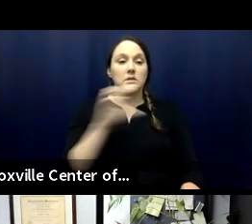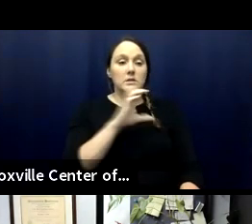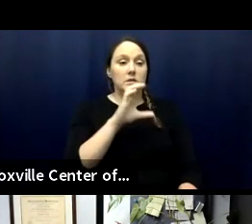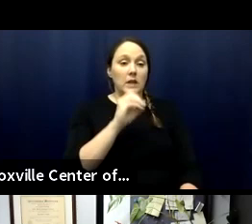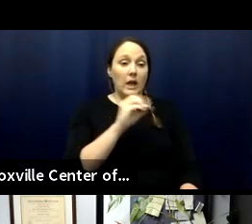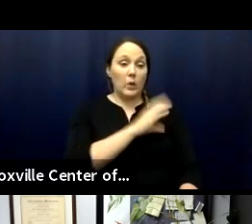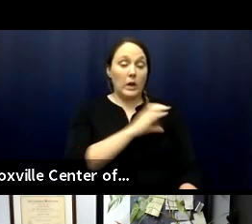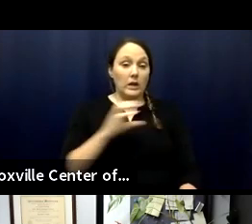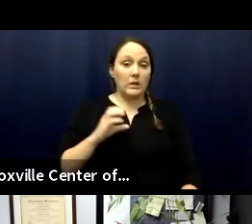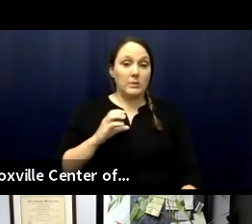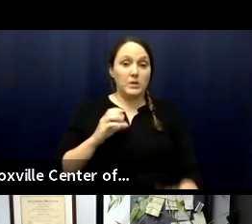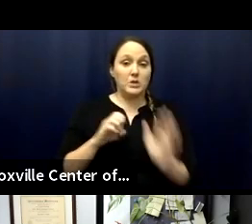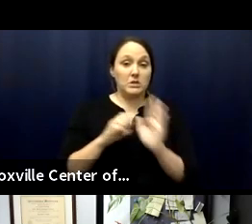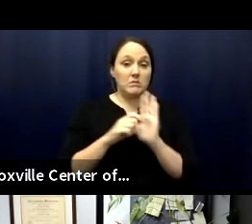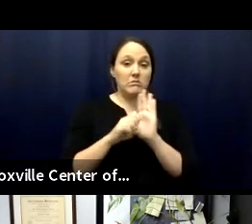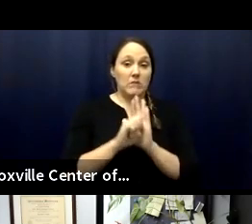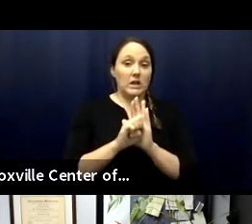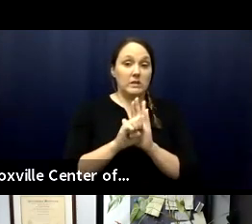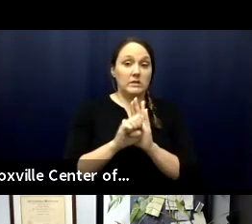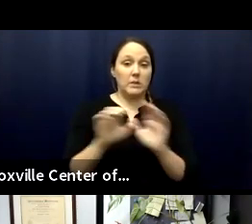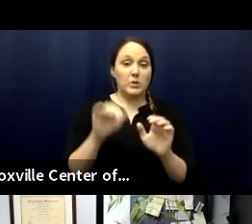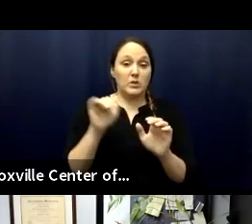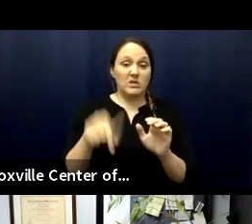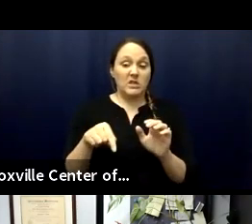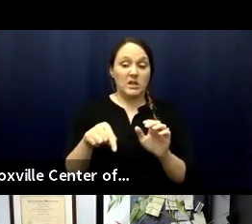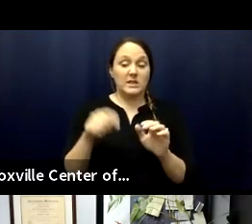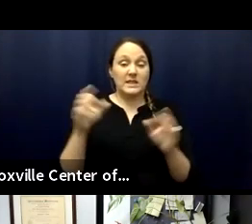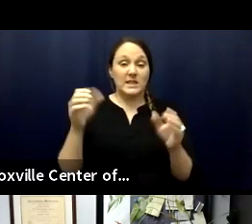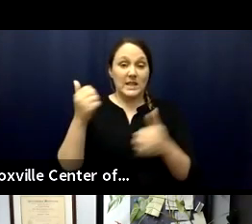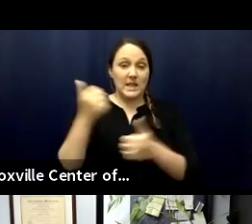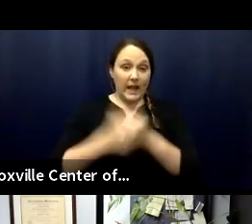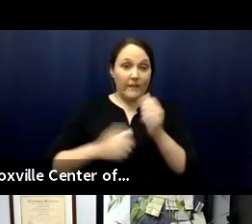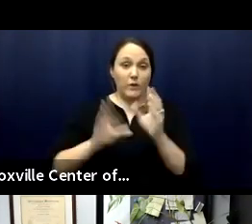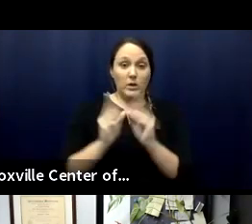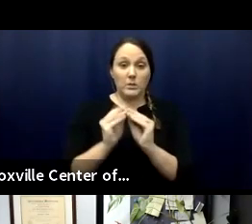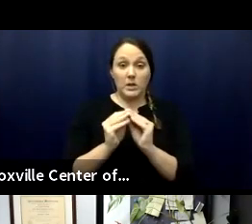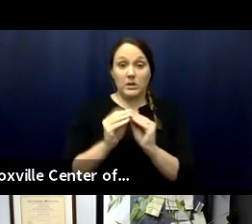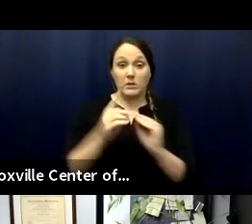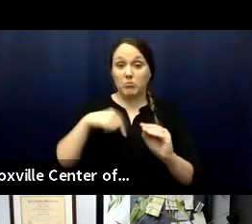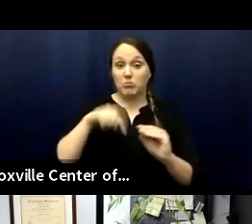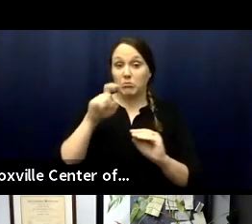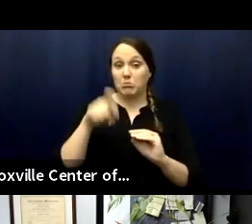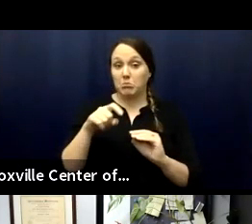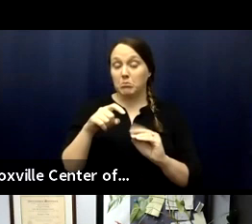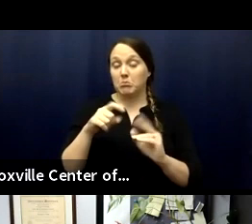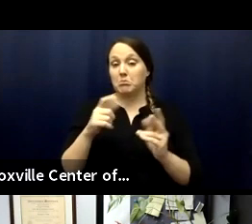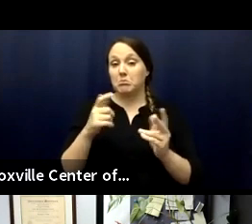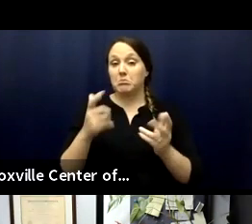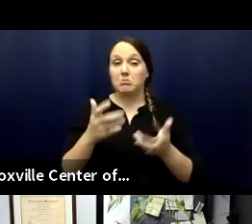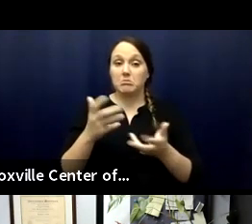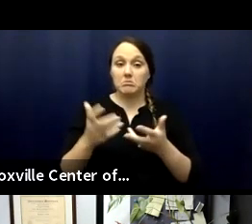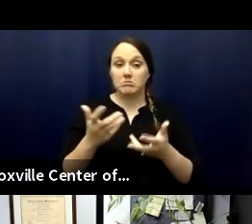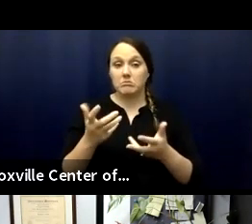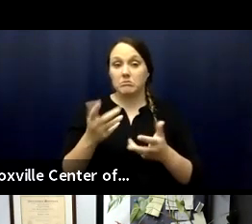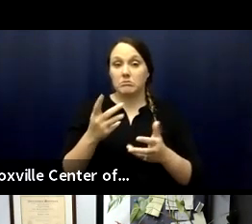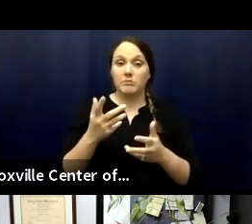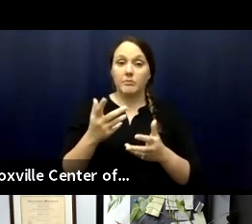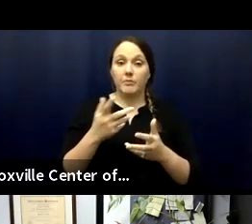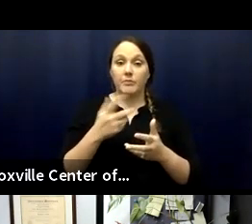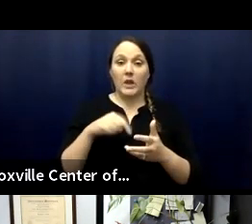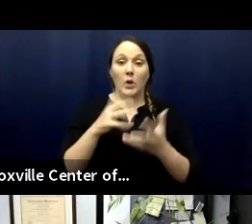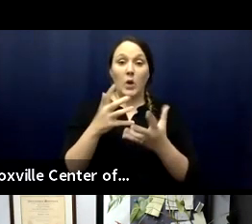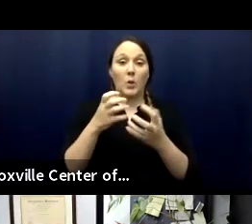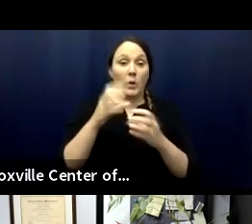Commission, you know, for example, does this at every meeting. Should we, in the interest of seeking opinion